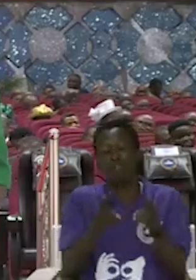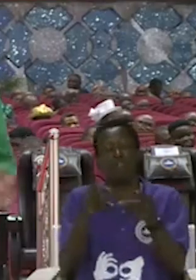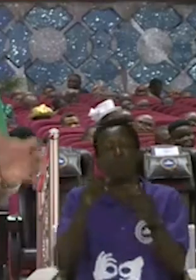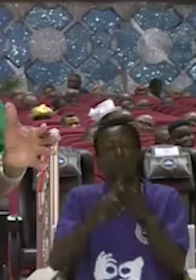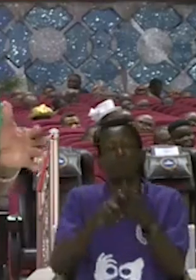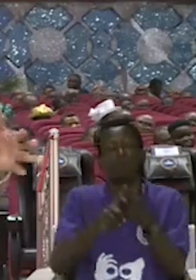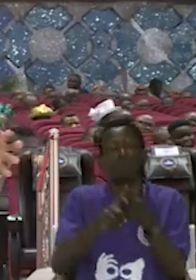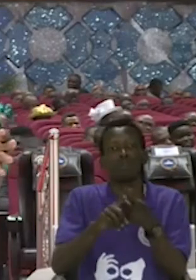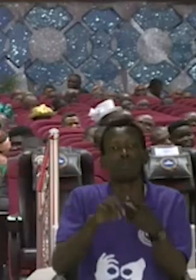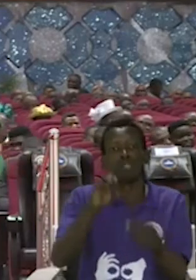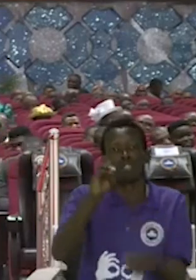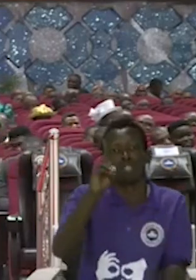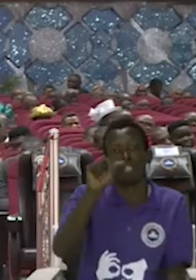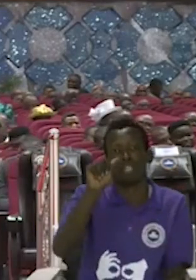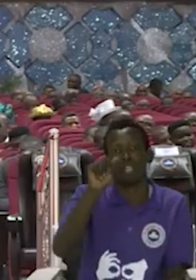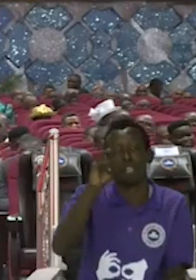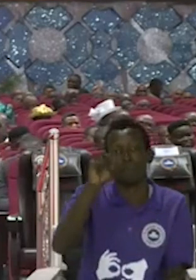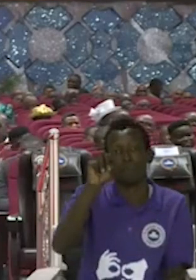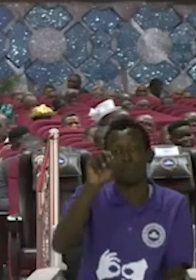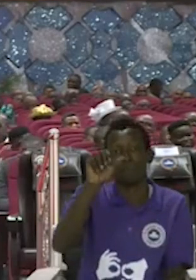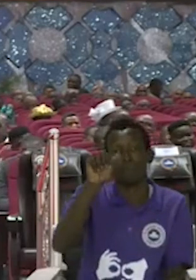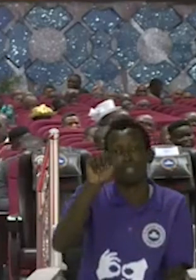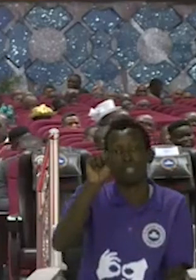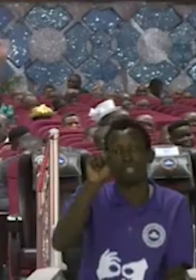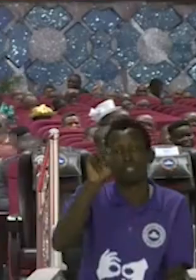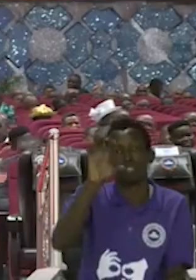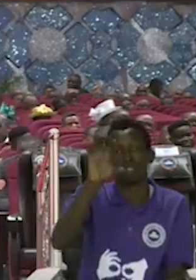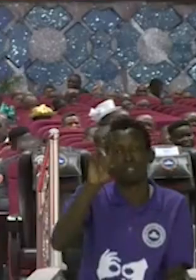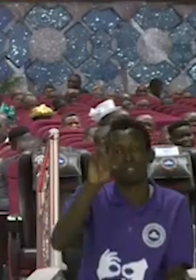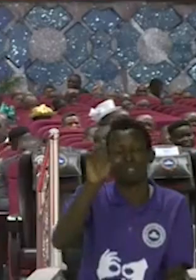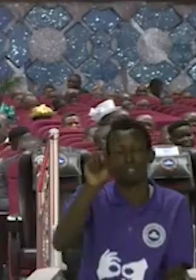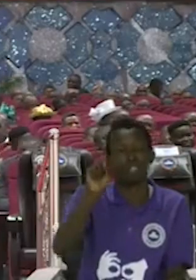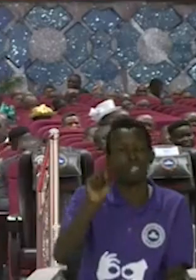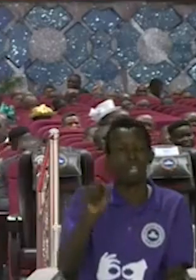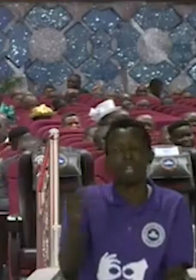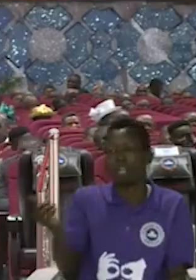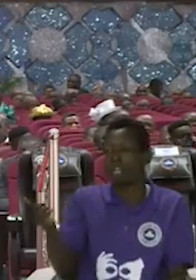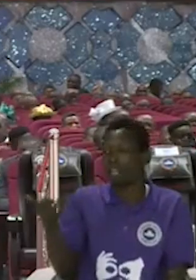the Christians in Damascus, they didn't know he was coming.